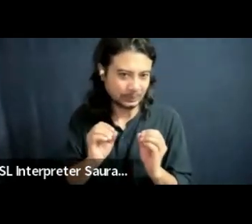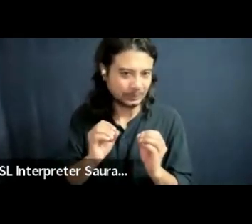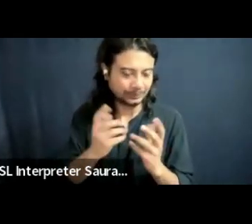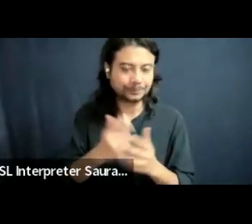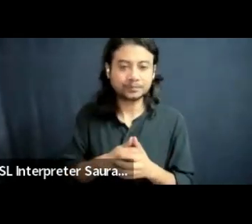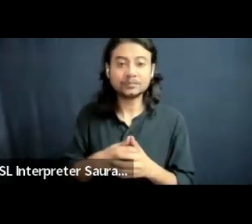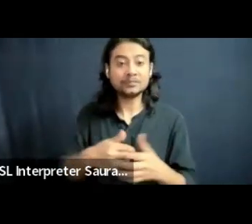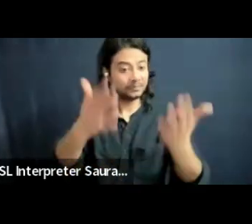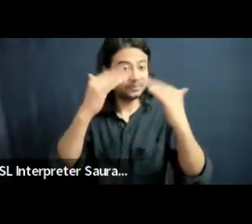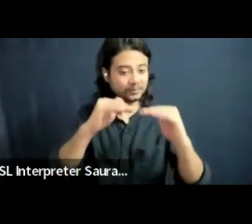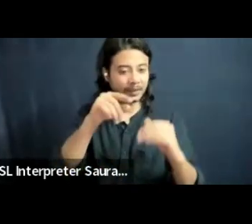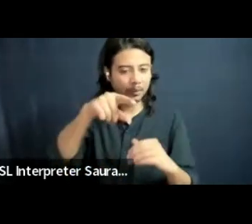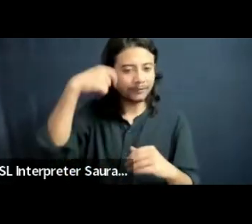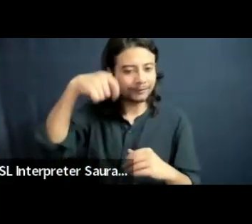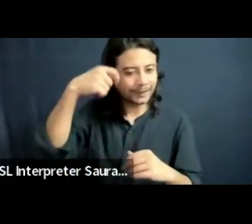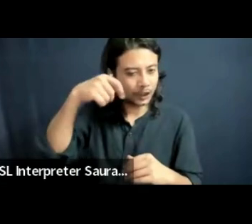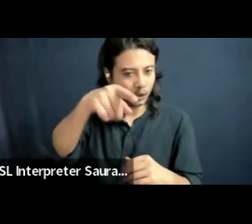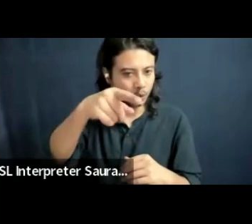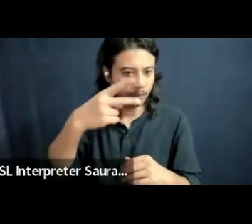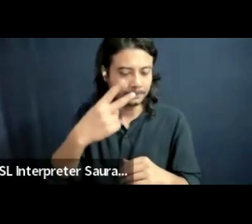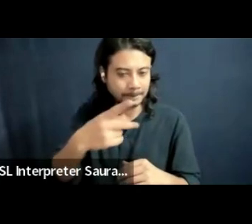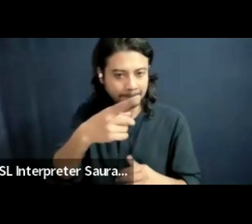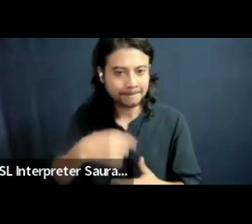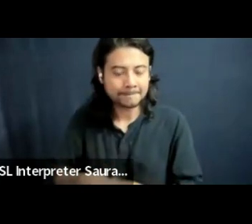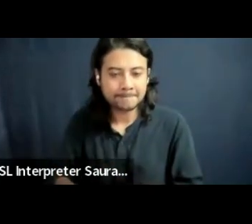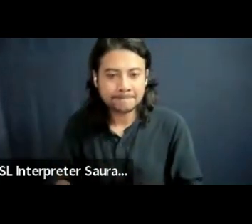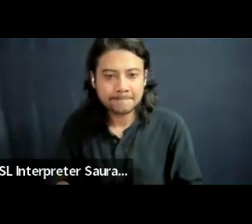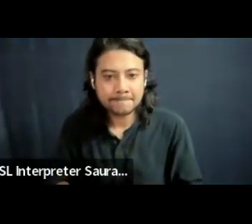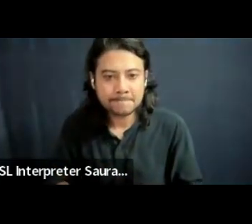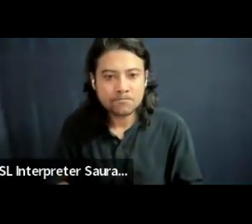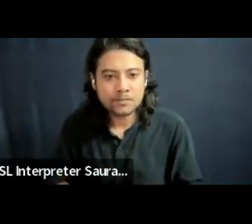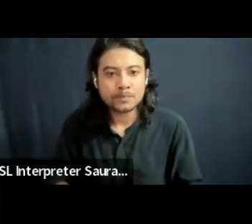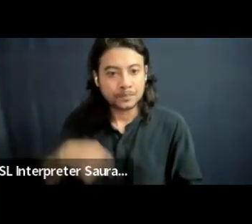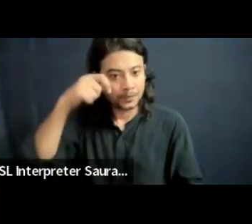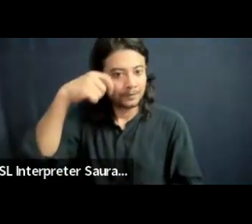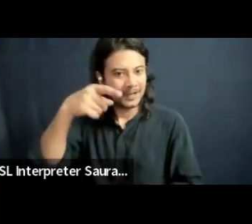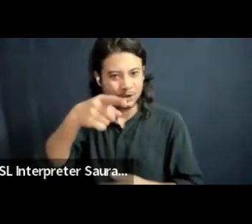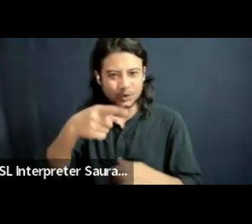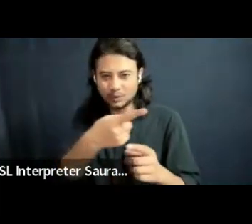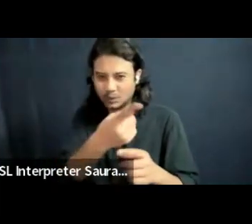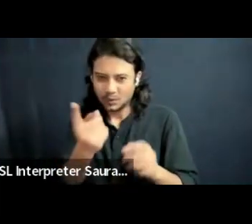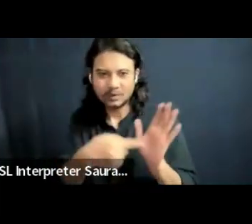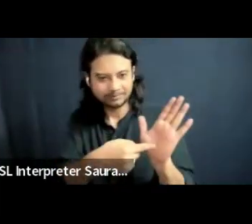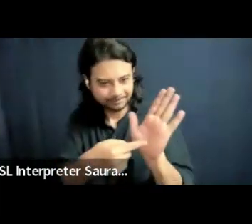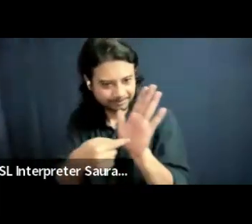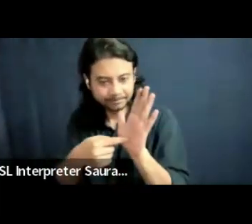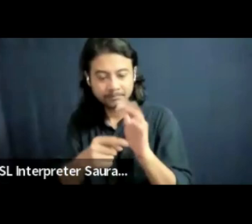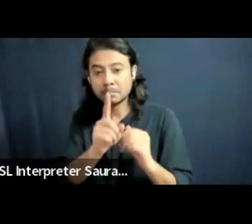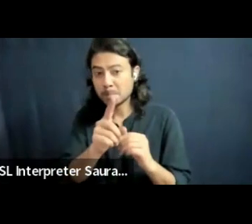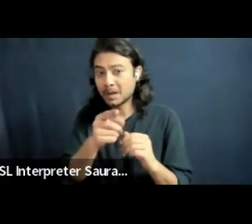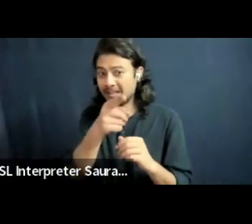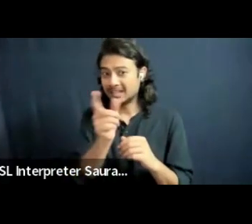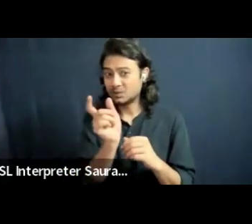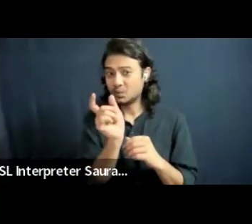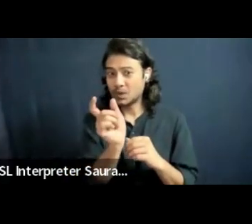a short video, but before we start that, I also just want to make sure that we all understand this term